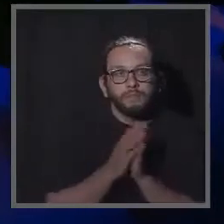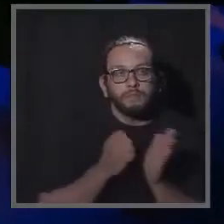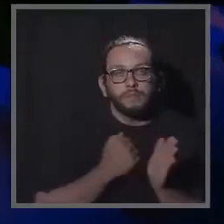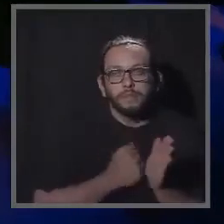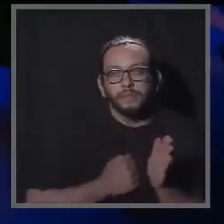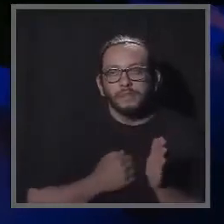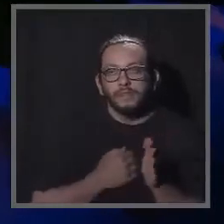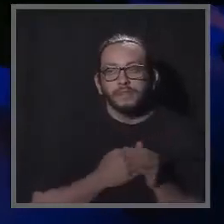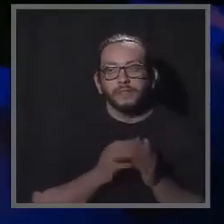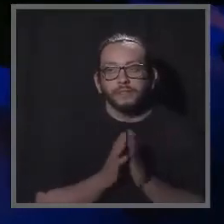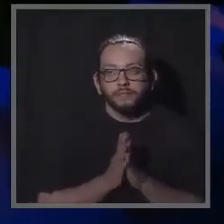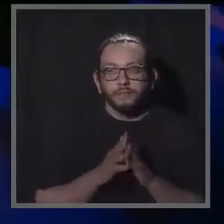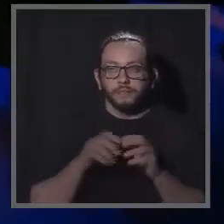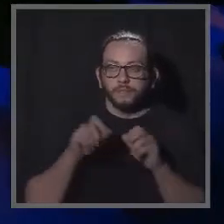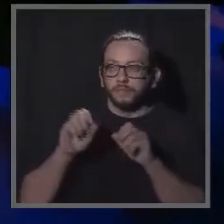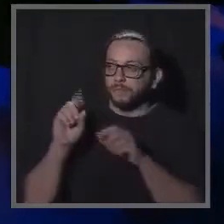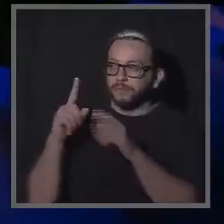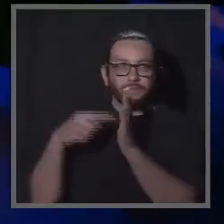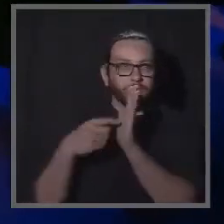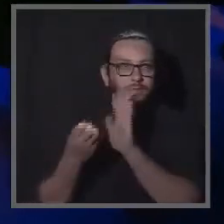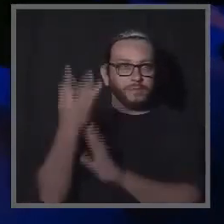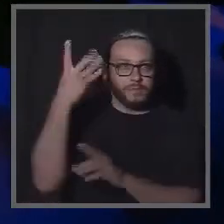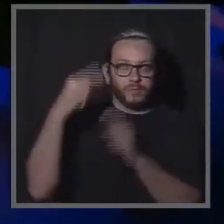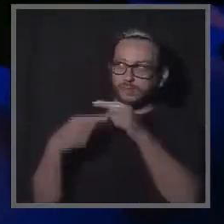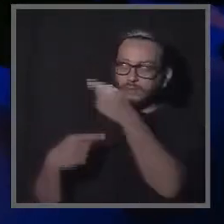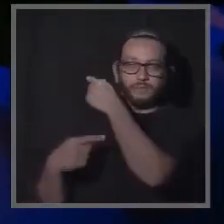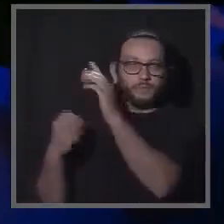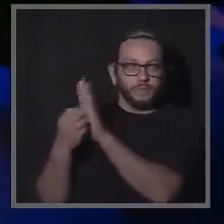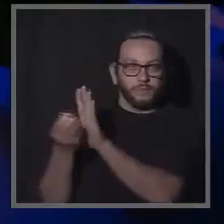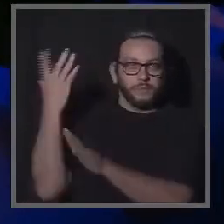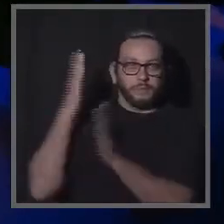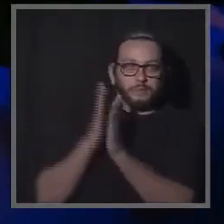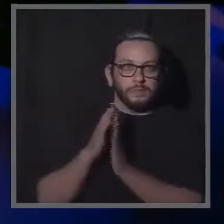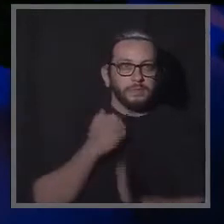If I could have my presentation.